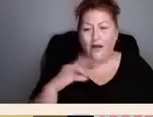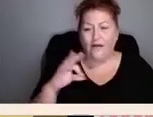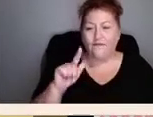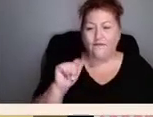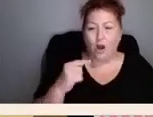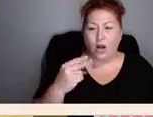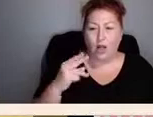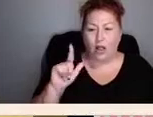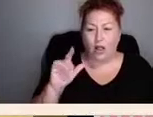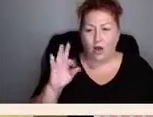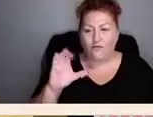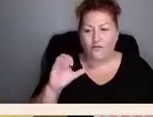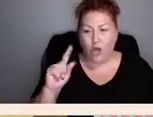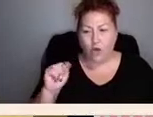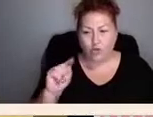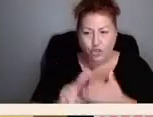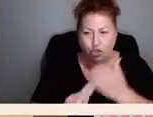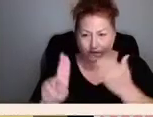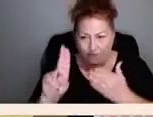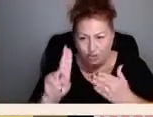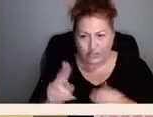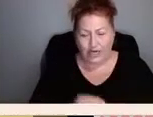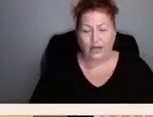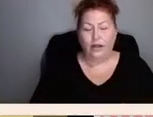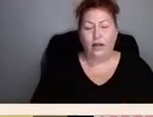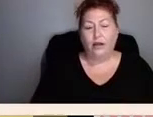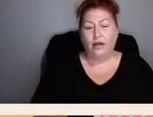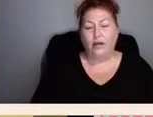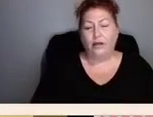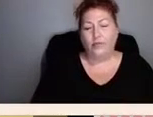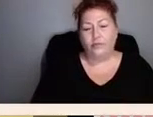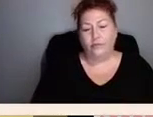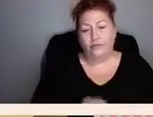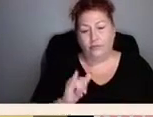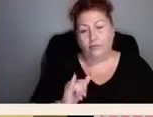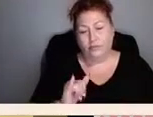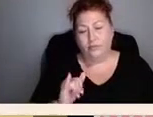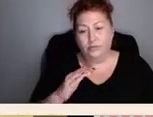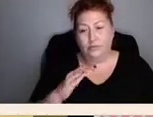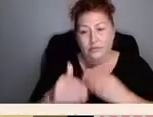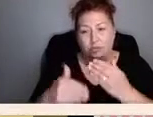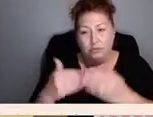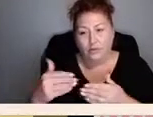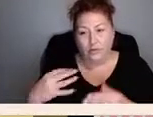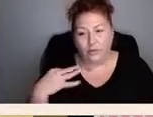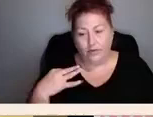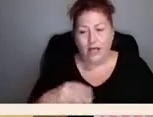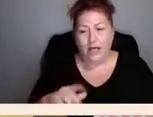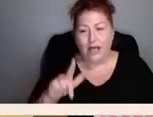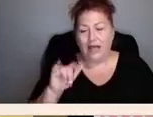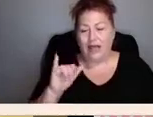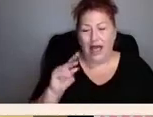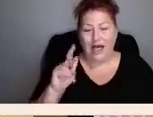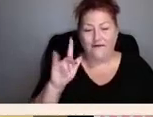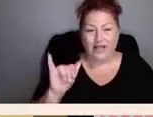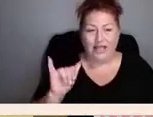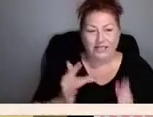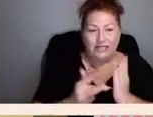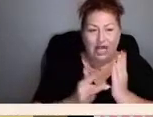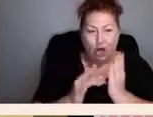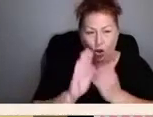Coast University, which is pretty well underway. Lively Technical College,